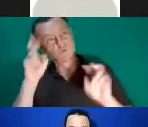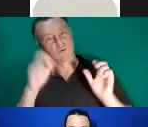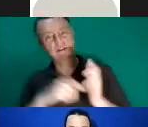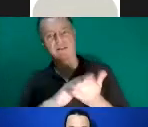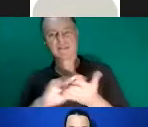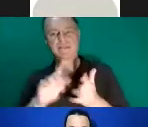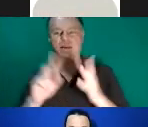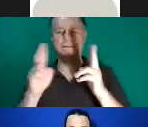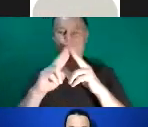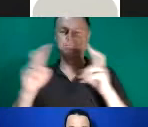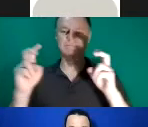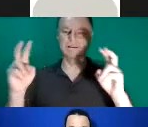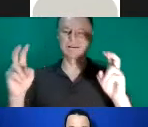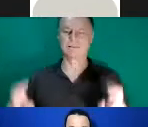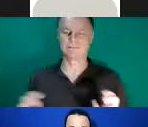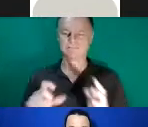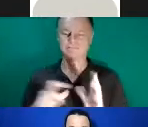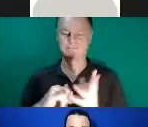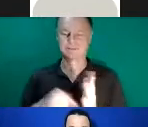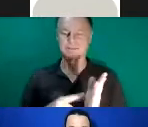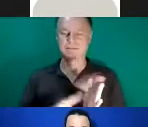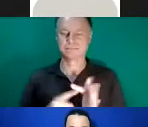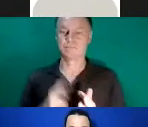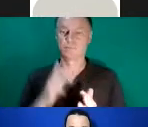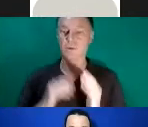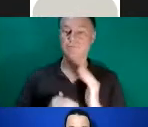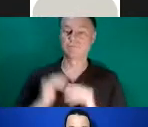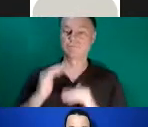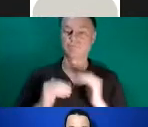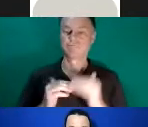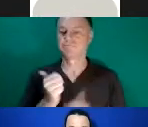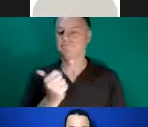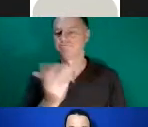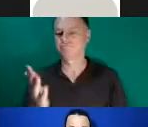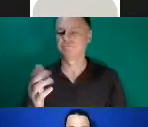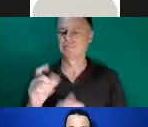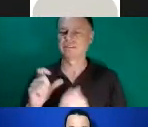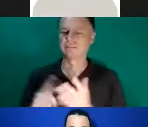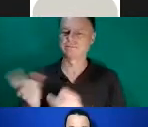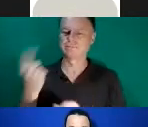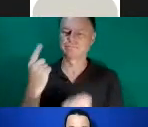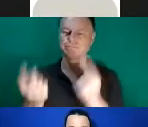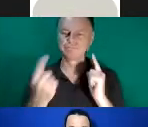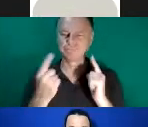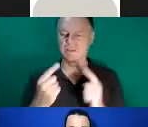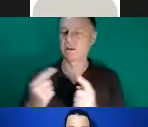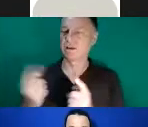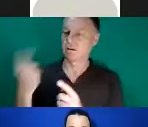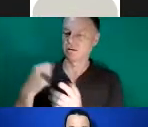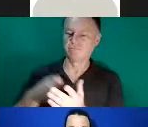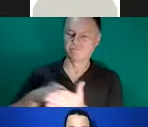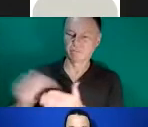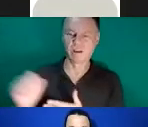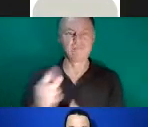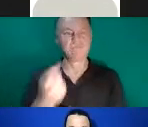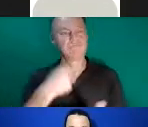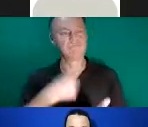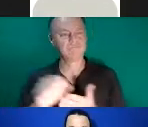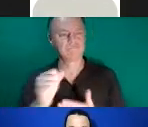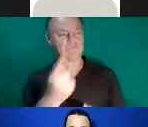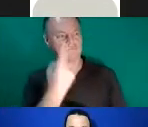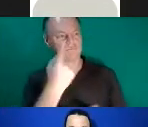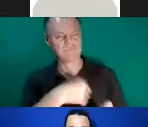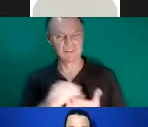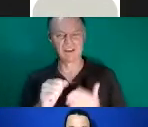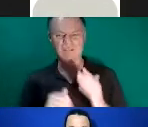Castle. During construction, multiple builders were employed and fired, with no one individual or